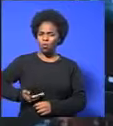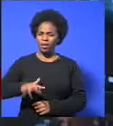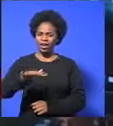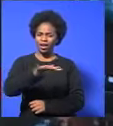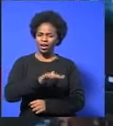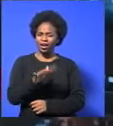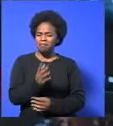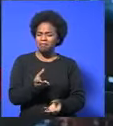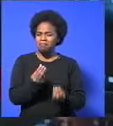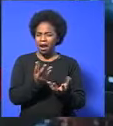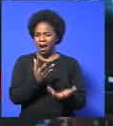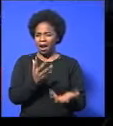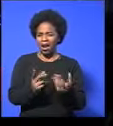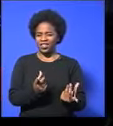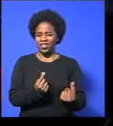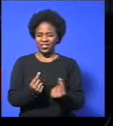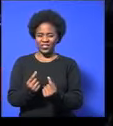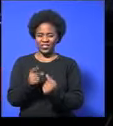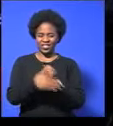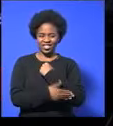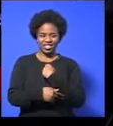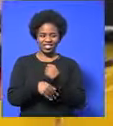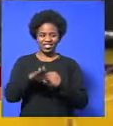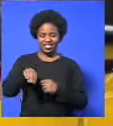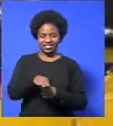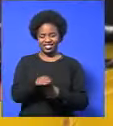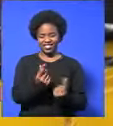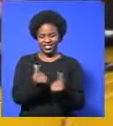get behind the wheel and onto the racetrack.